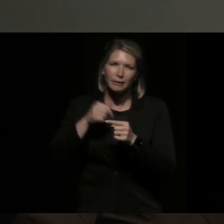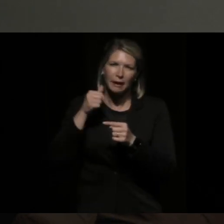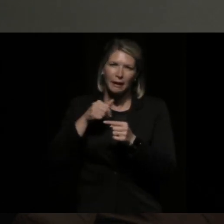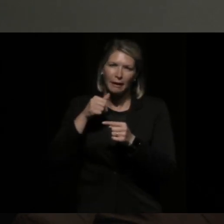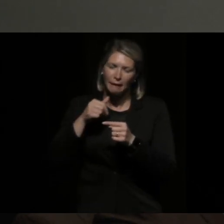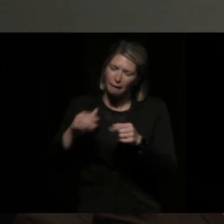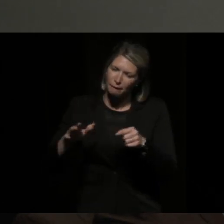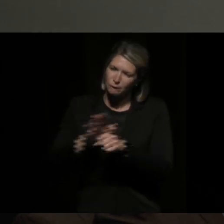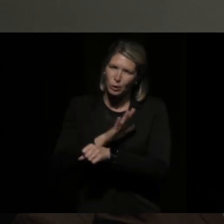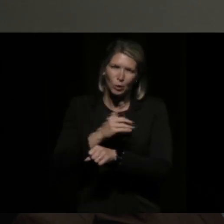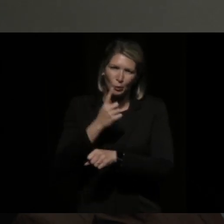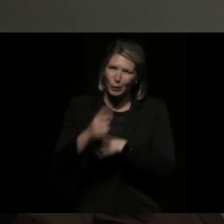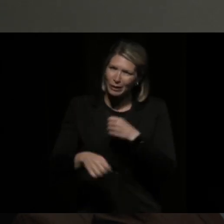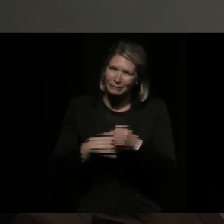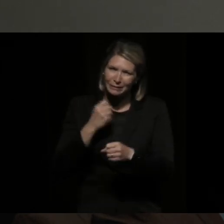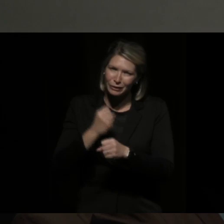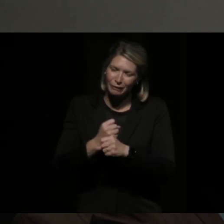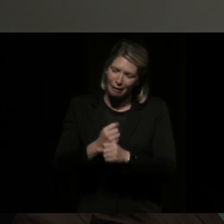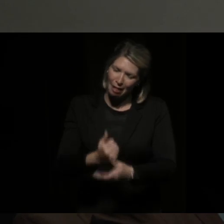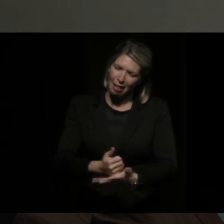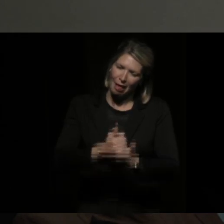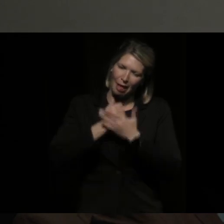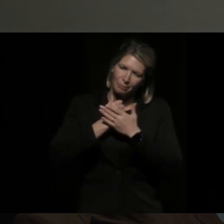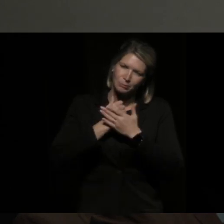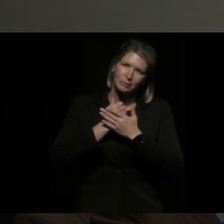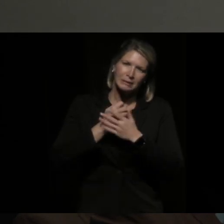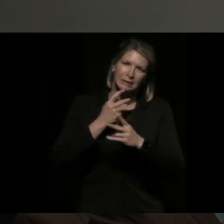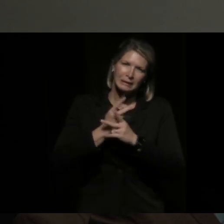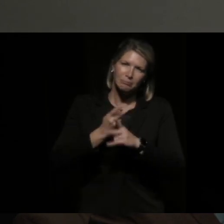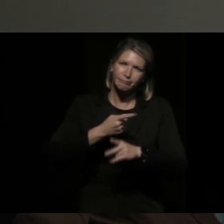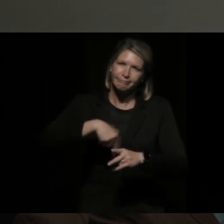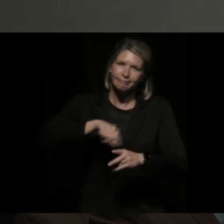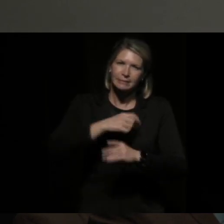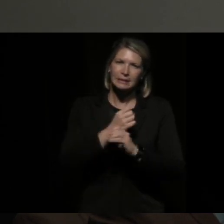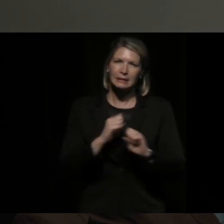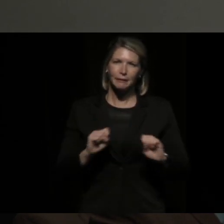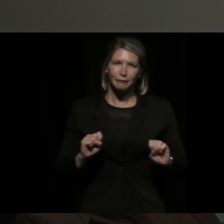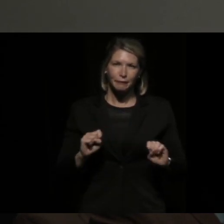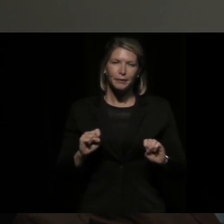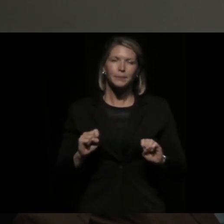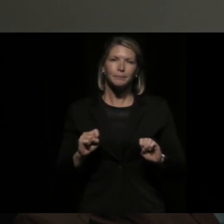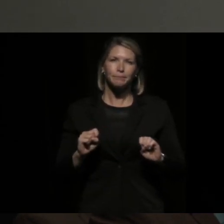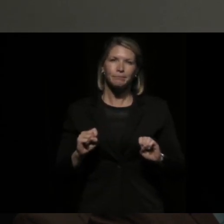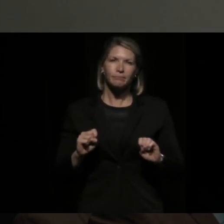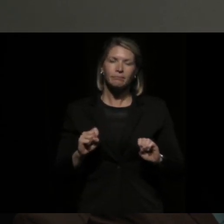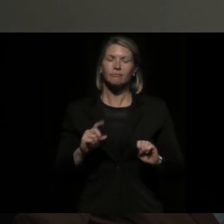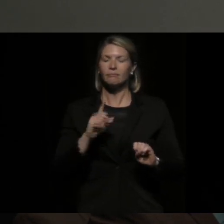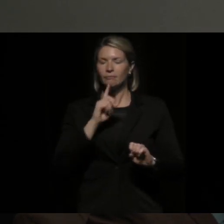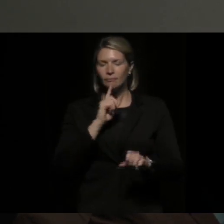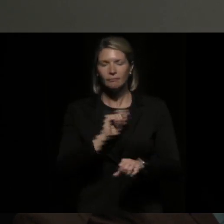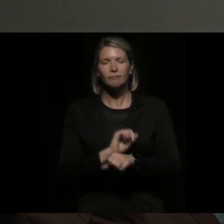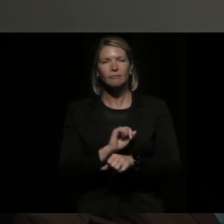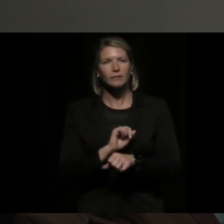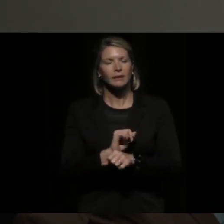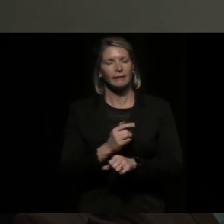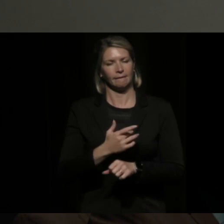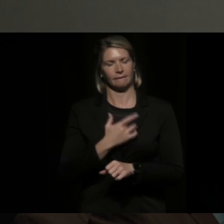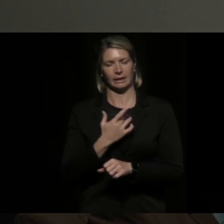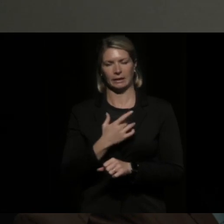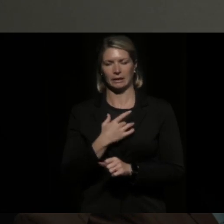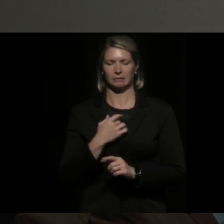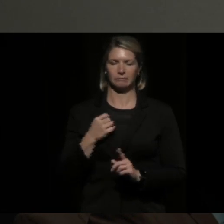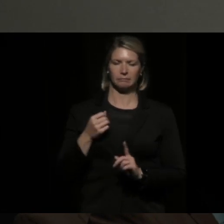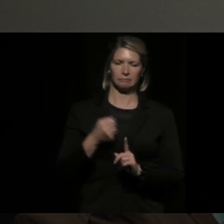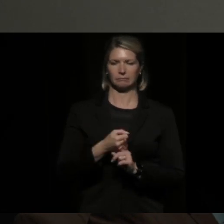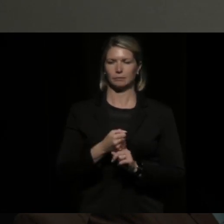help keep all of us safe. While we have all been impacted by COVID-19, you,